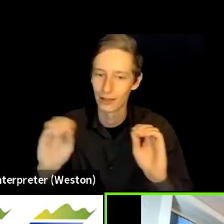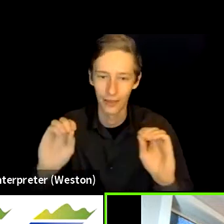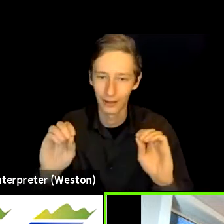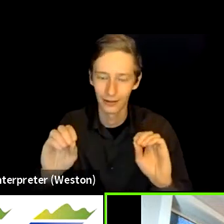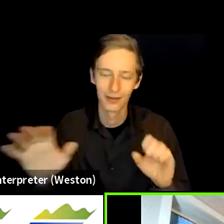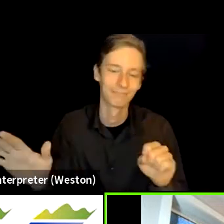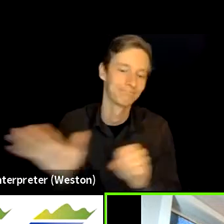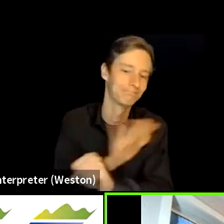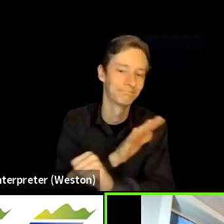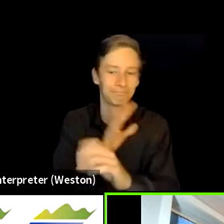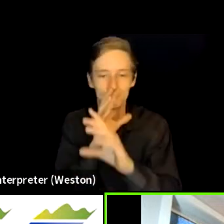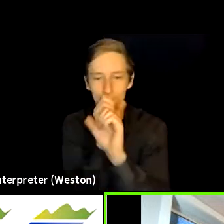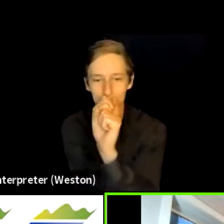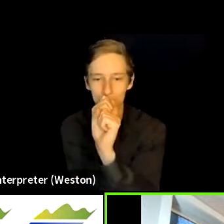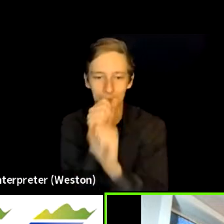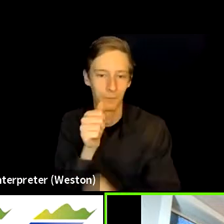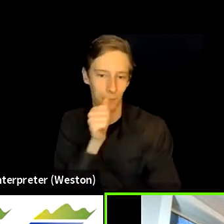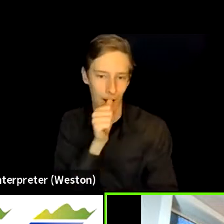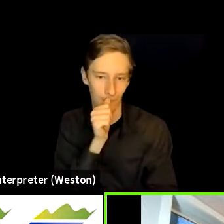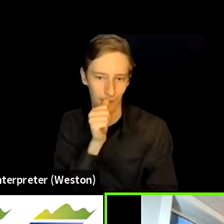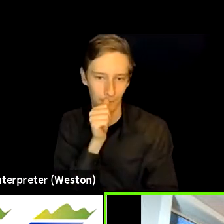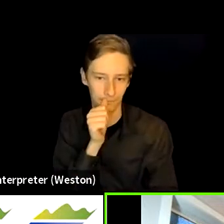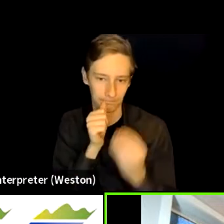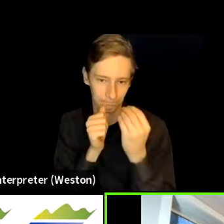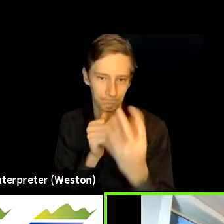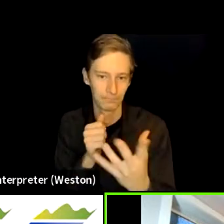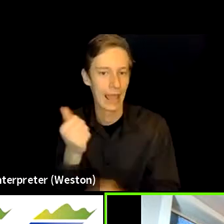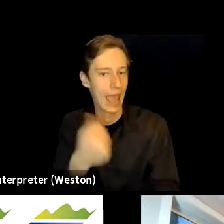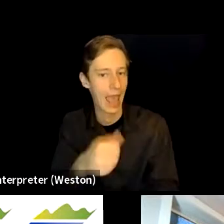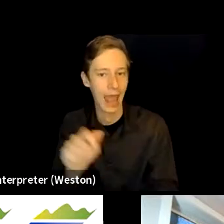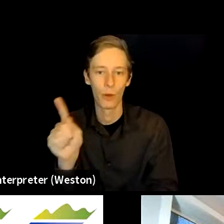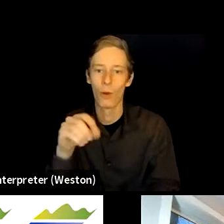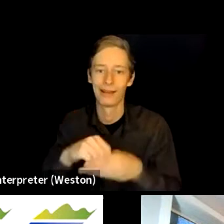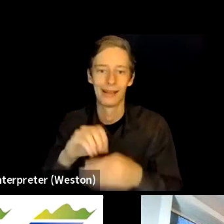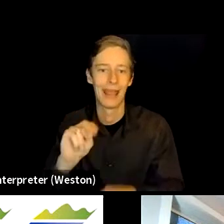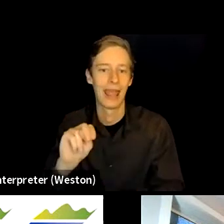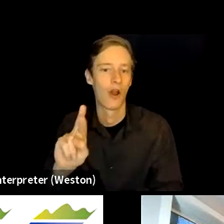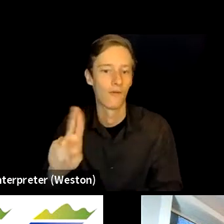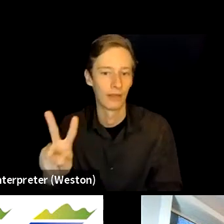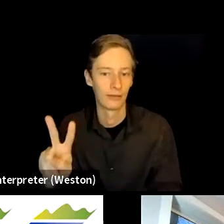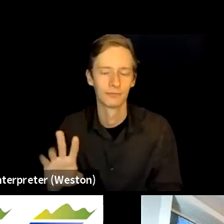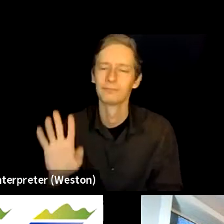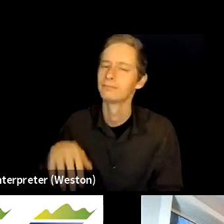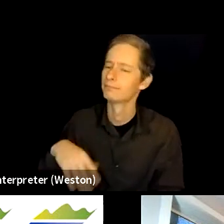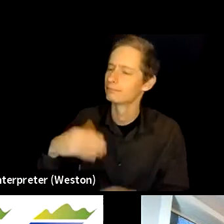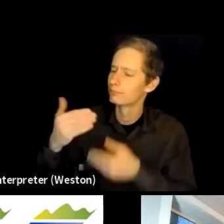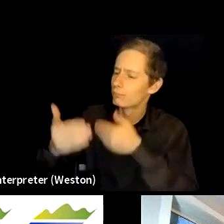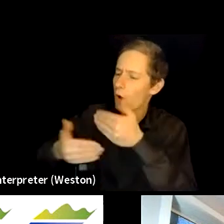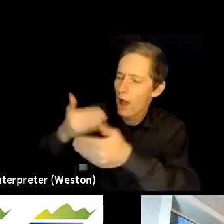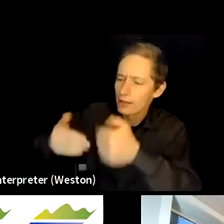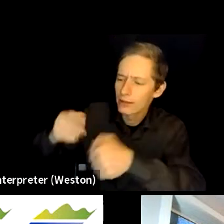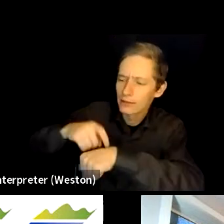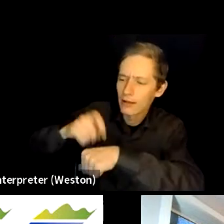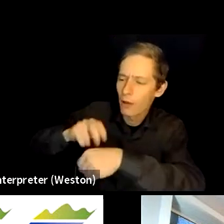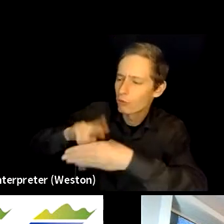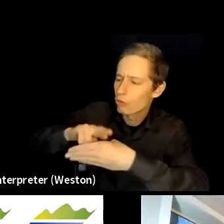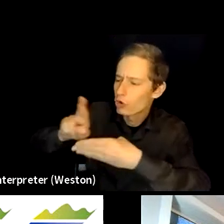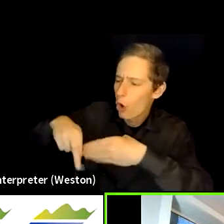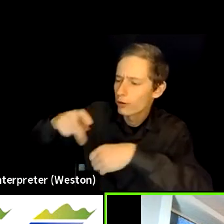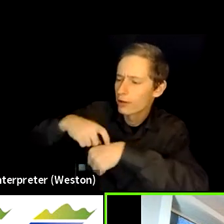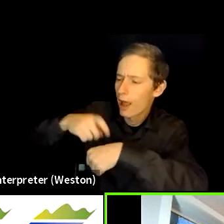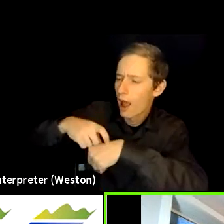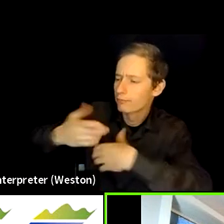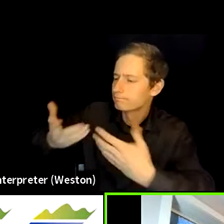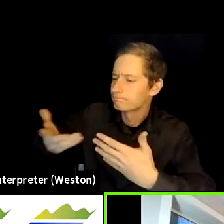we provide those services to anyone in the New River Valley. Very good. And what does turnaround time look like these days for tests?